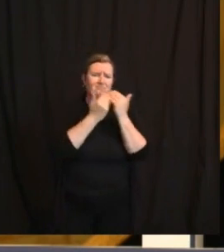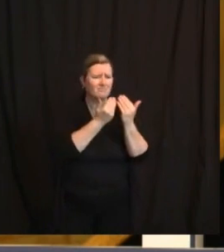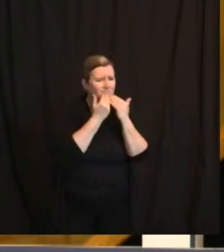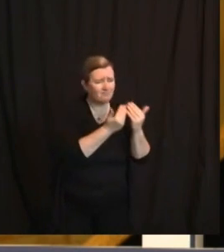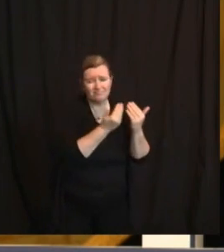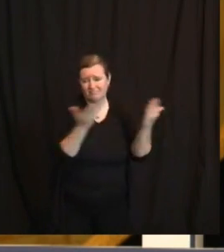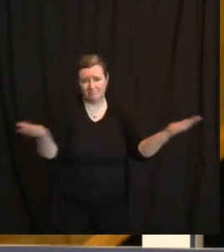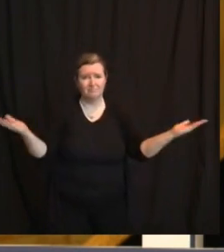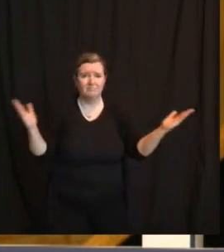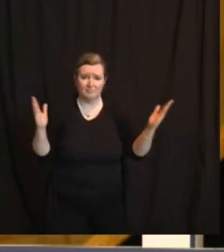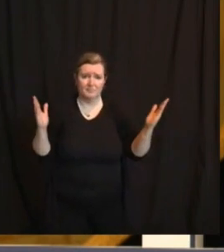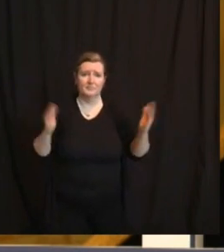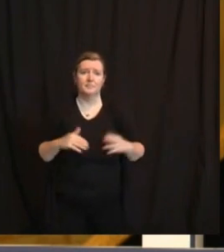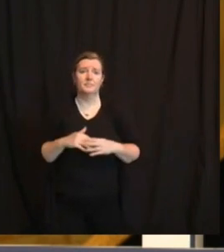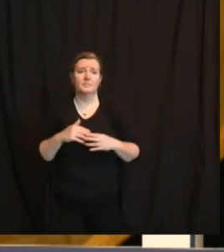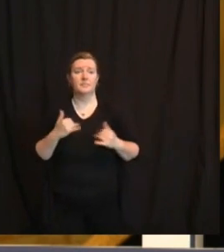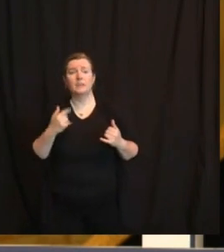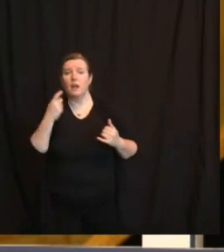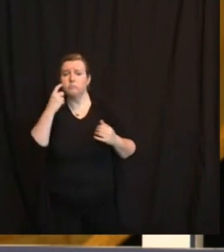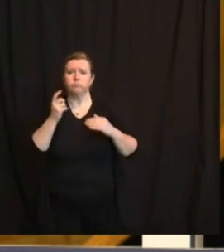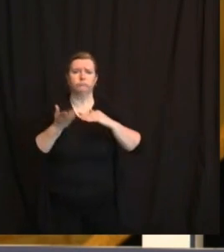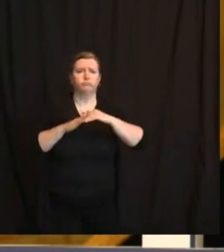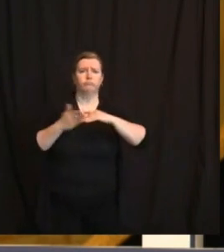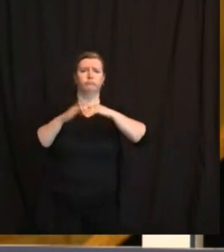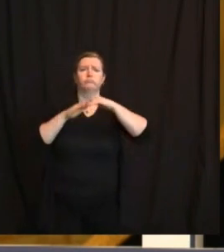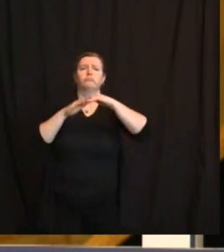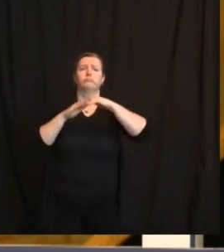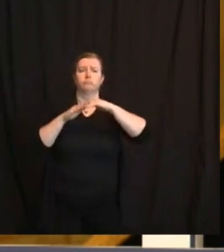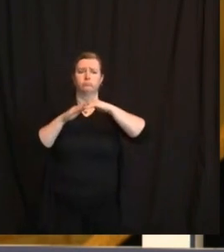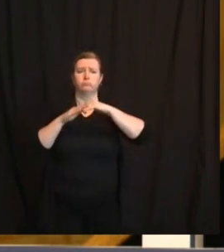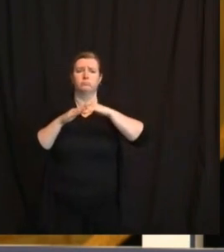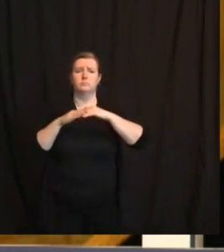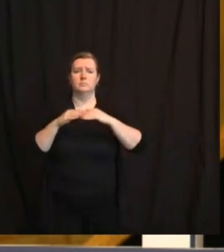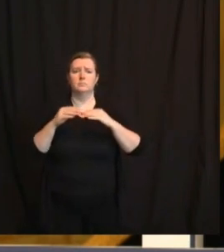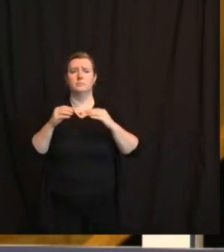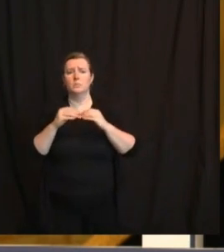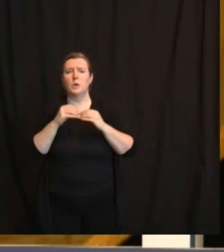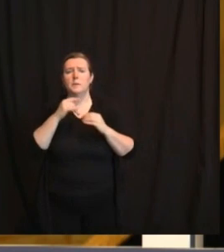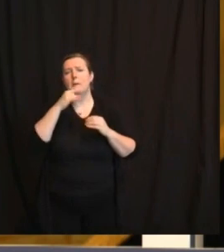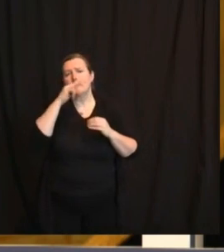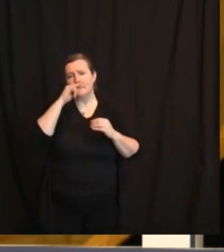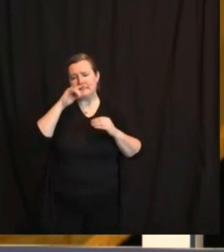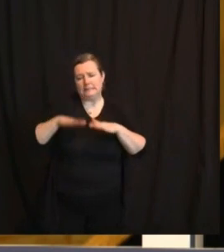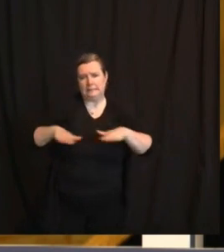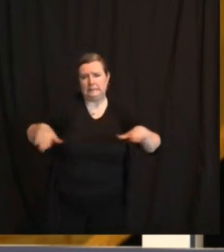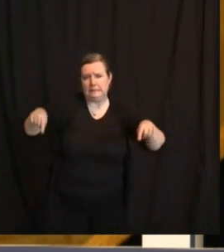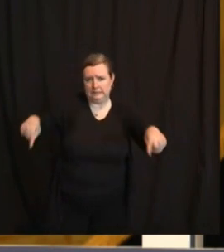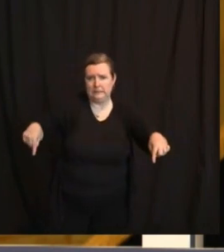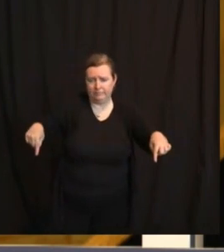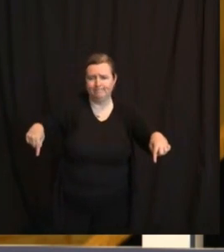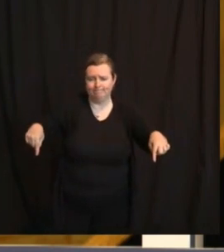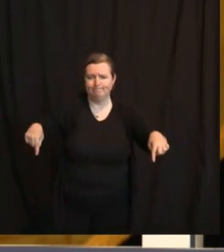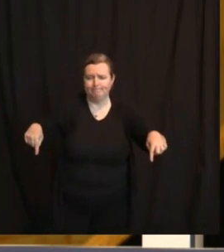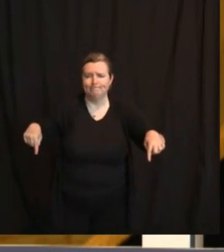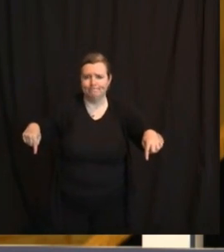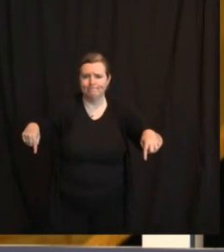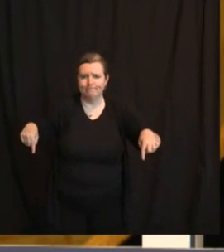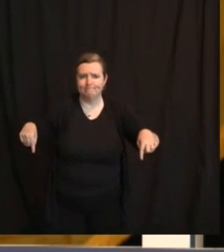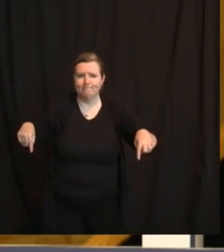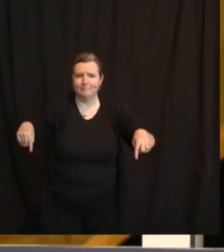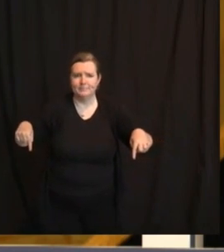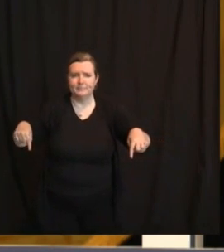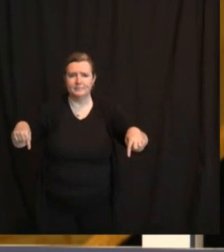getting increasing reports of pediatric multi-system inflammatory syndrome from our healthcare